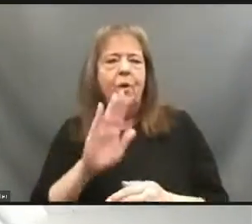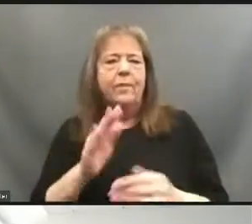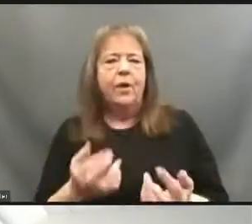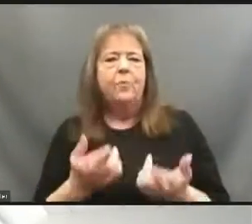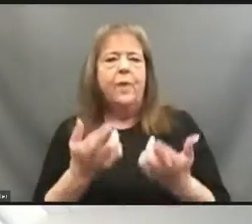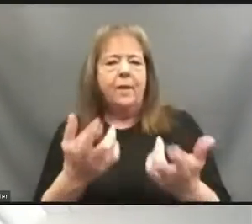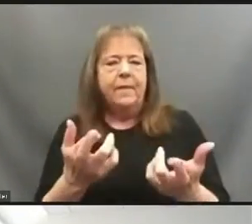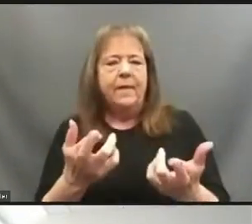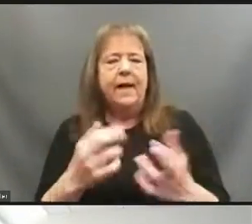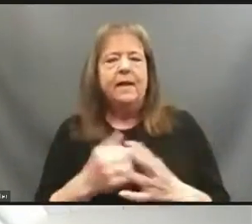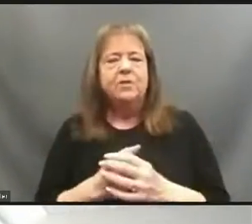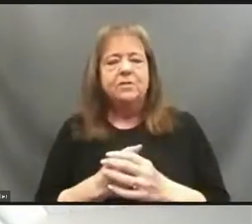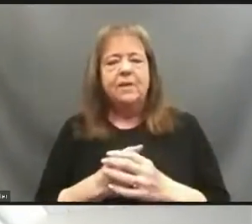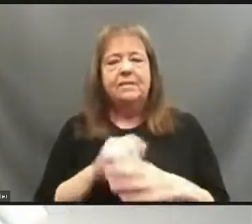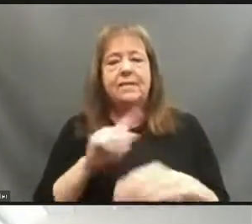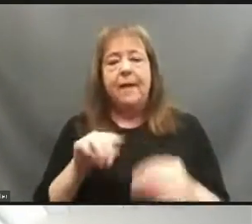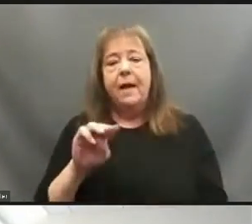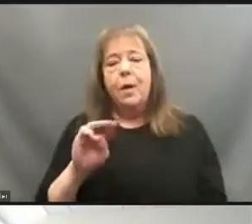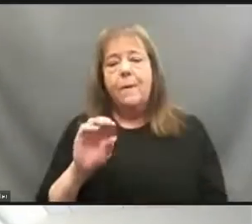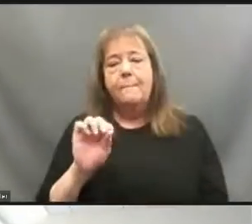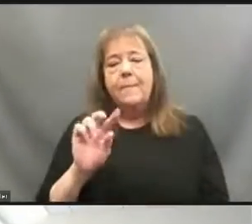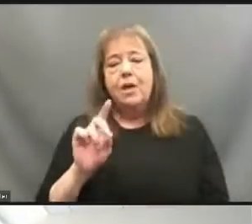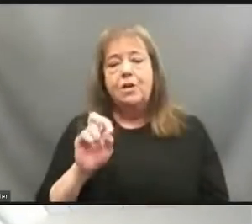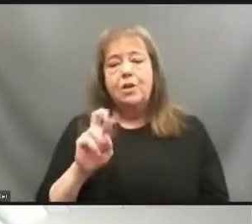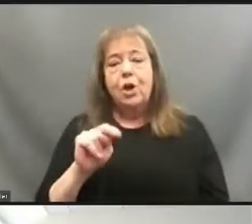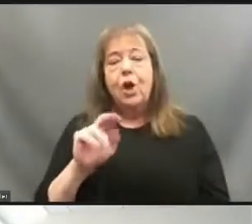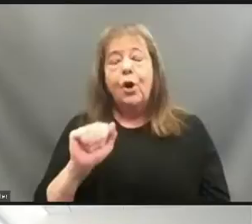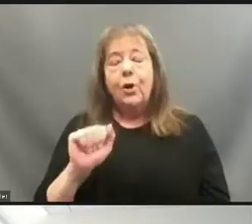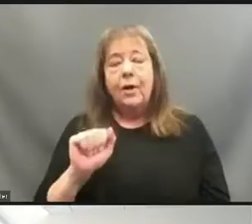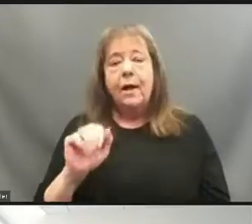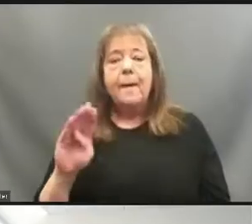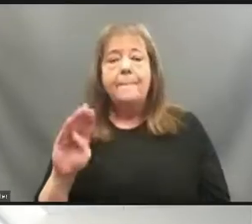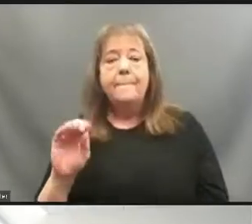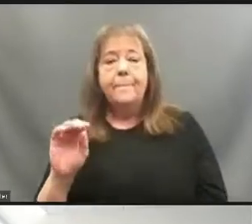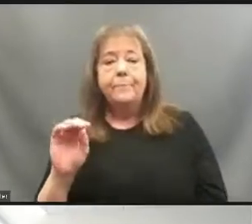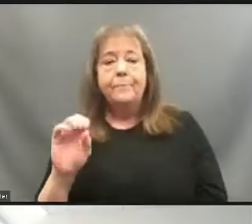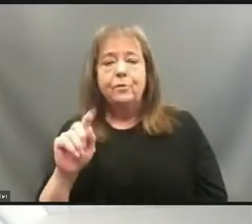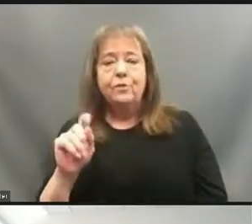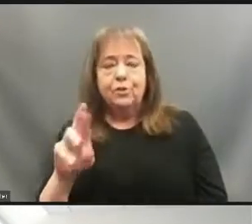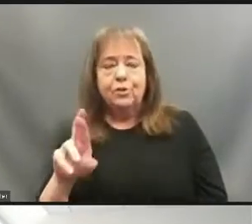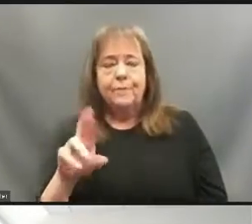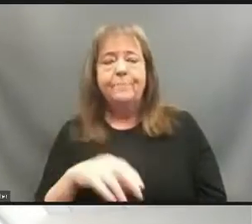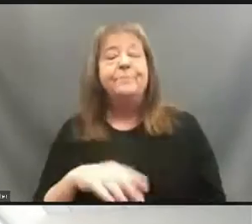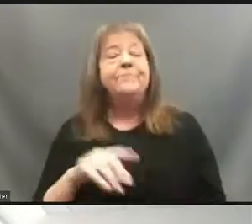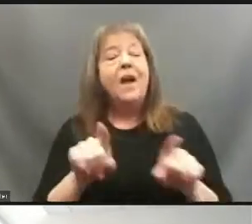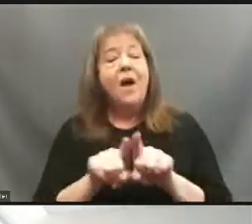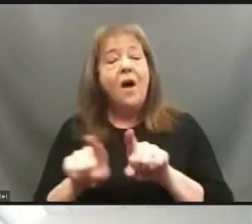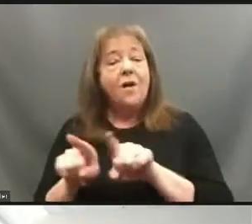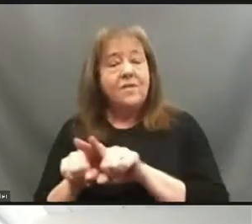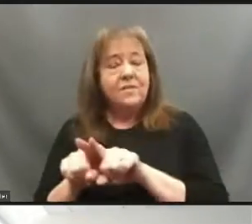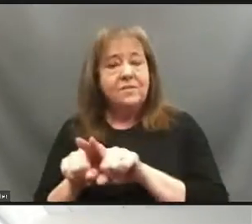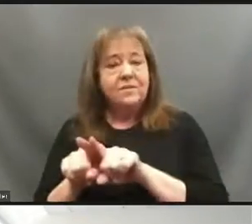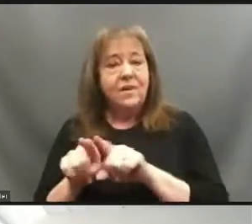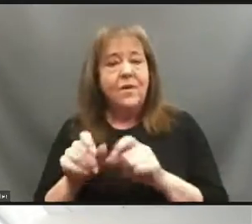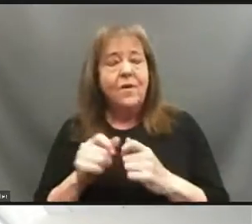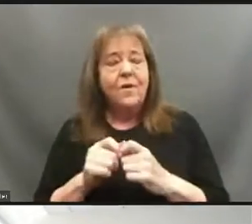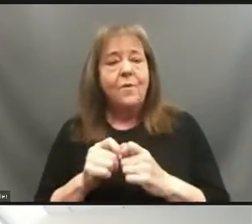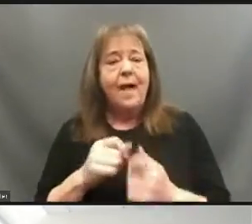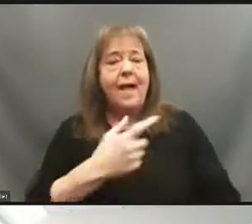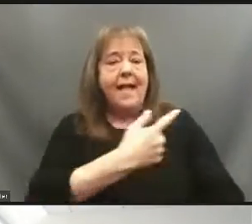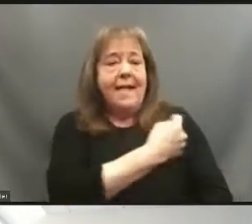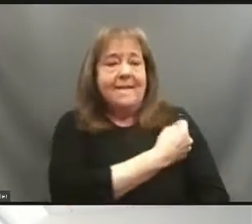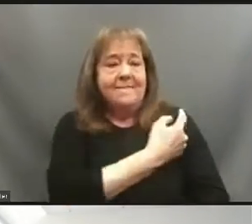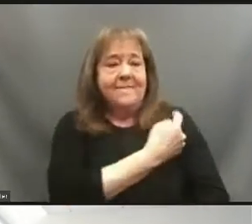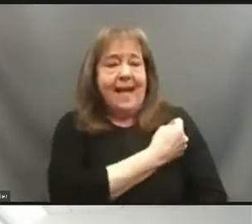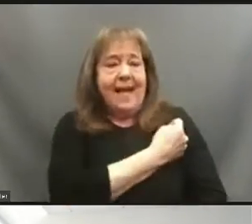of Moderna booster, if I have my timeline right. We also have a vaccine that